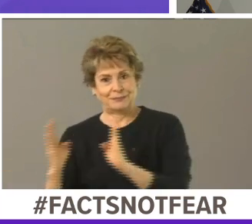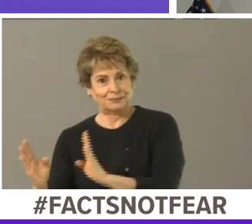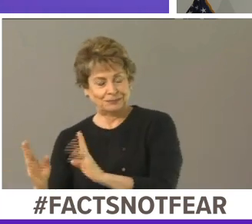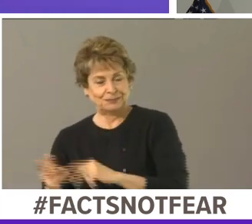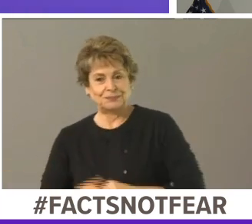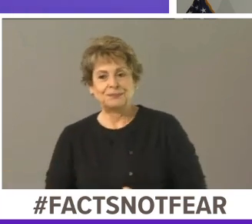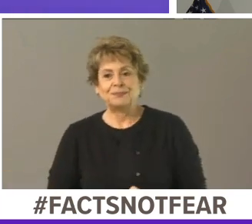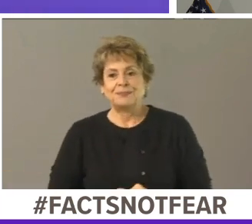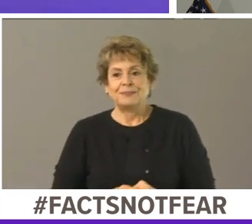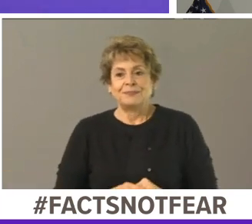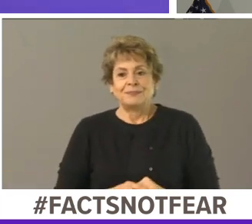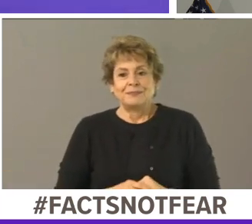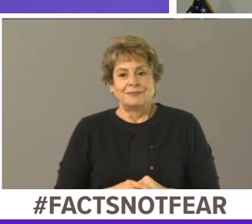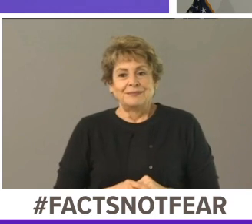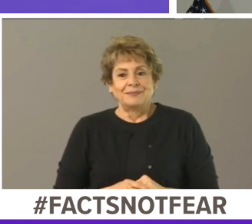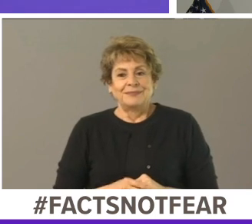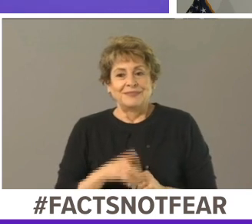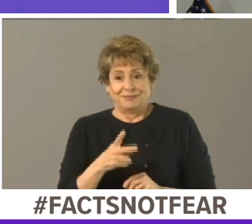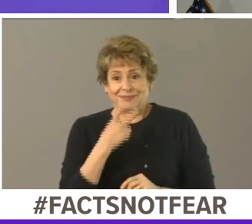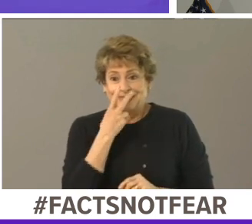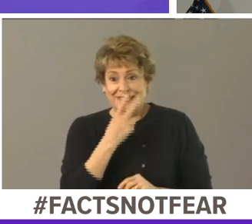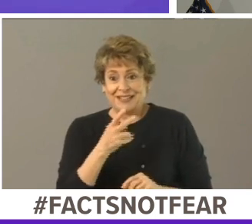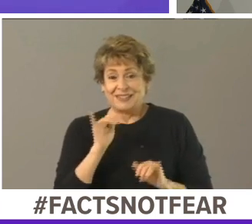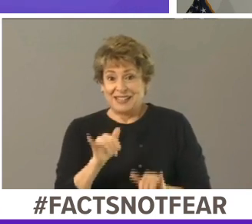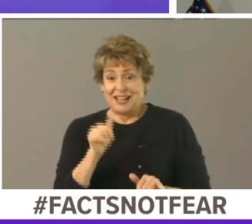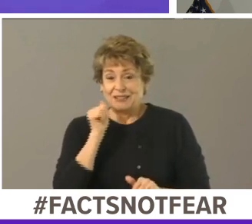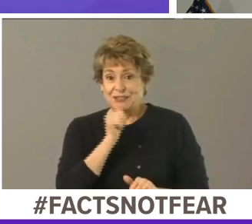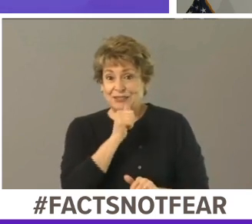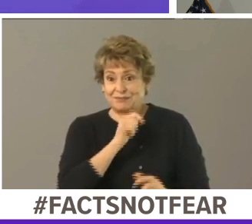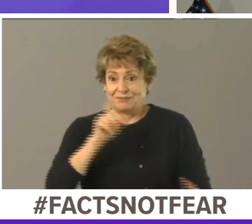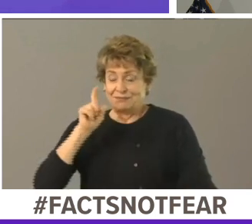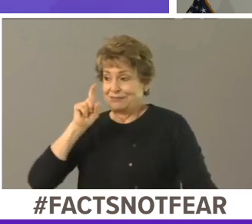we have made in our state.